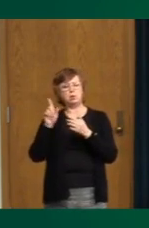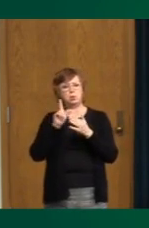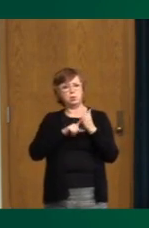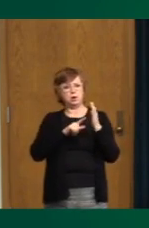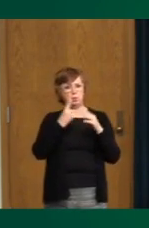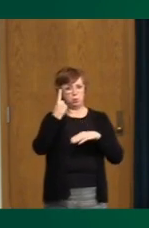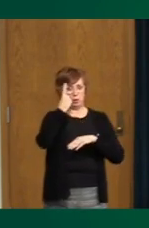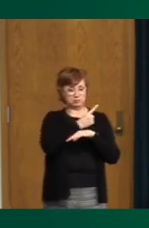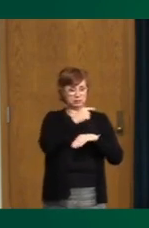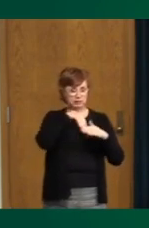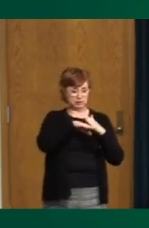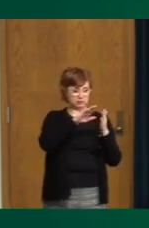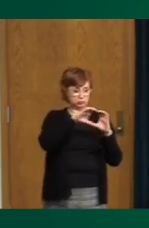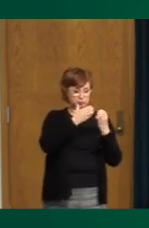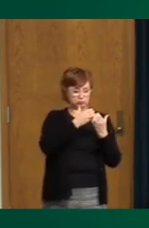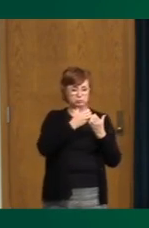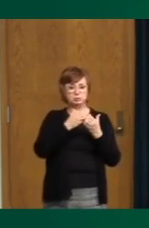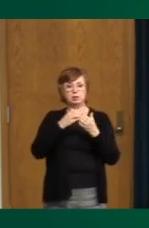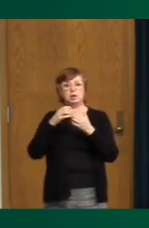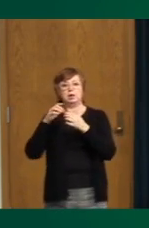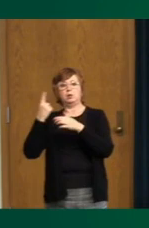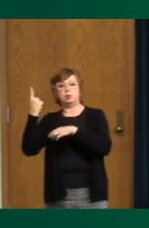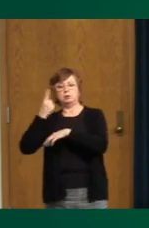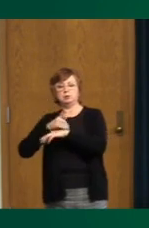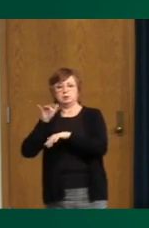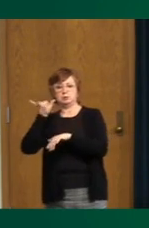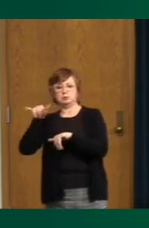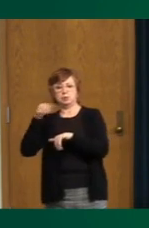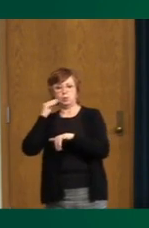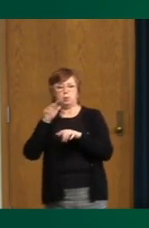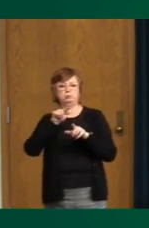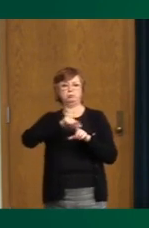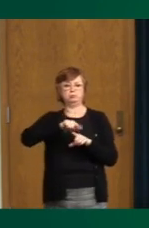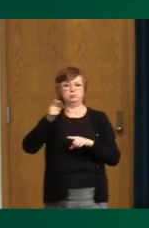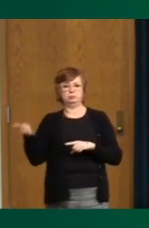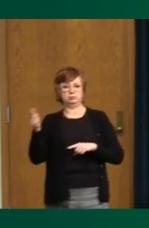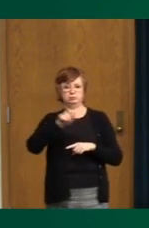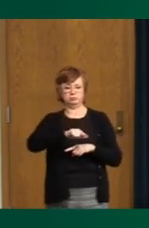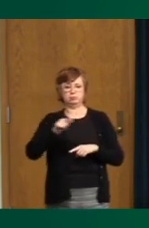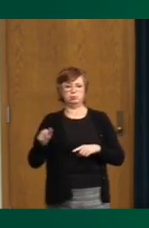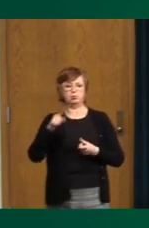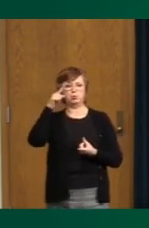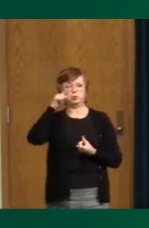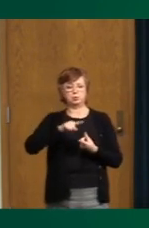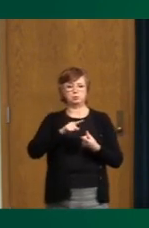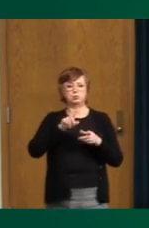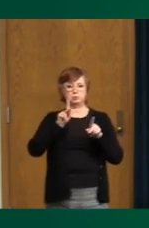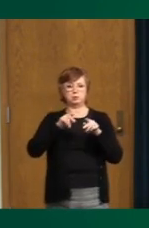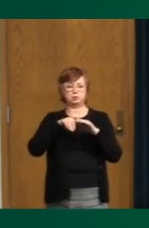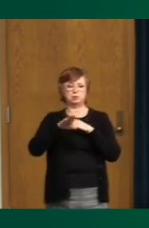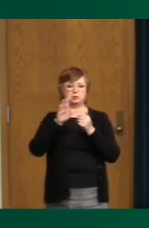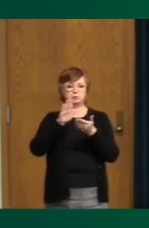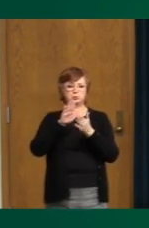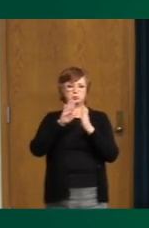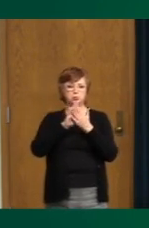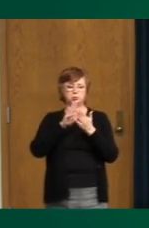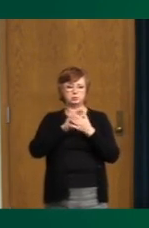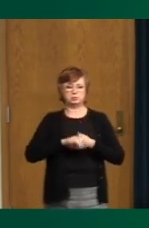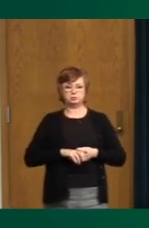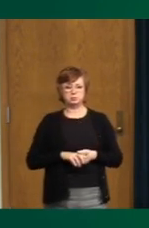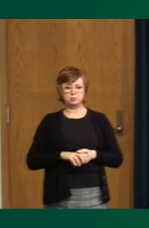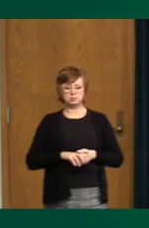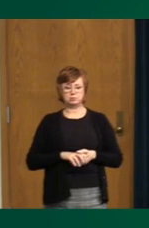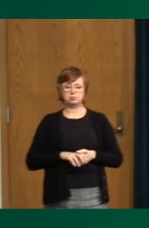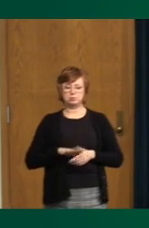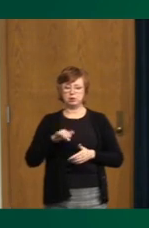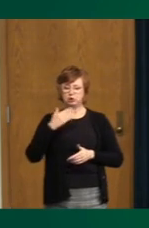taking the pressure off in terms of a risk of large outbreaks in high schools. So far we haven't seen large outbreaks in schools, and that